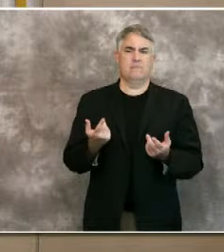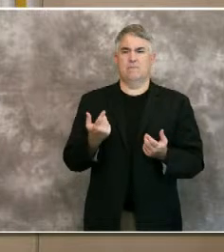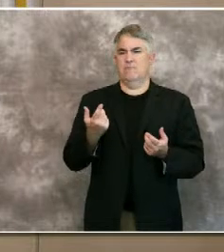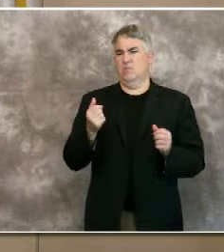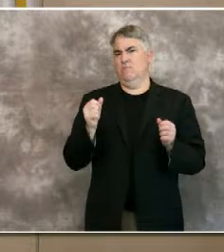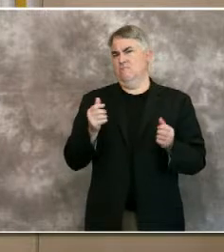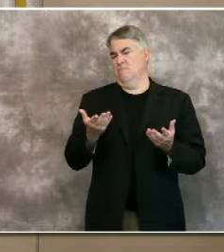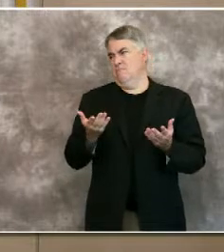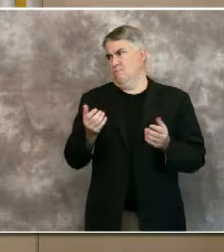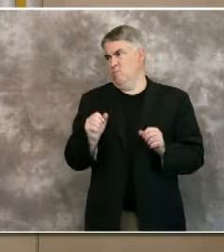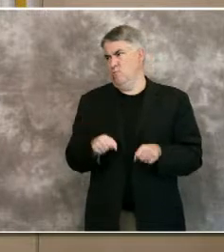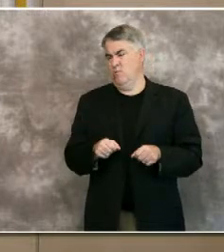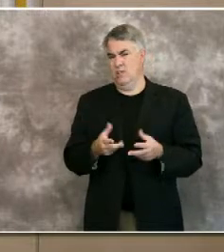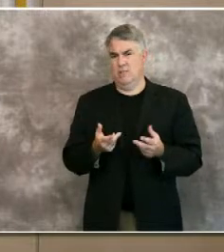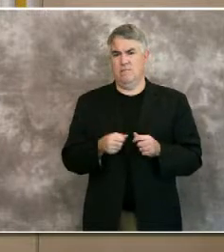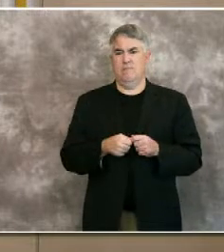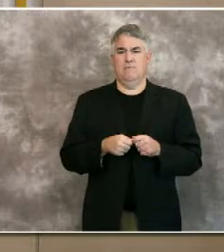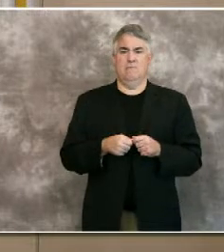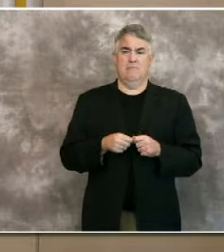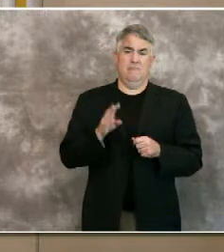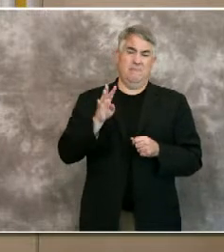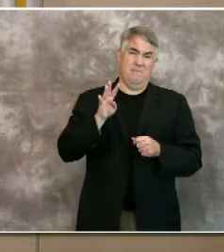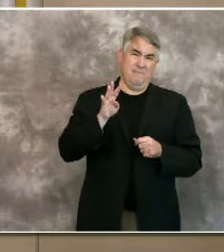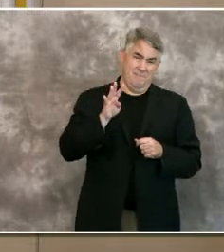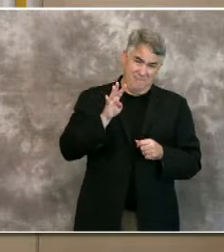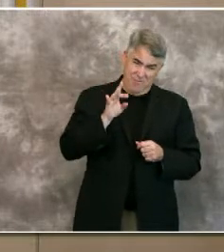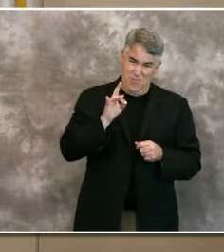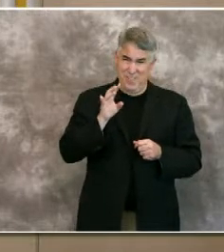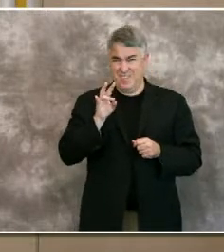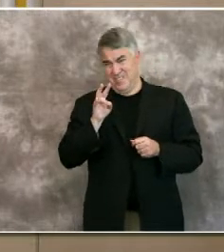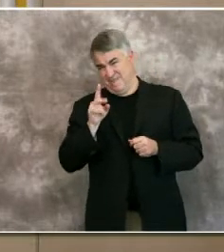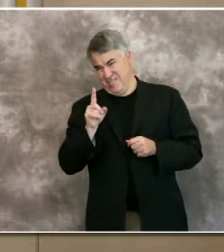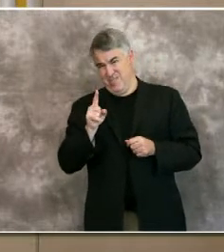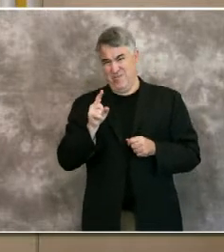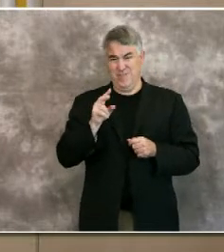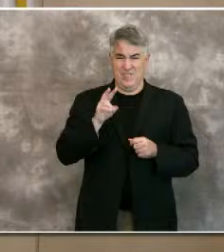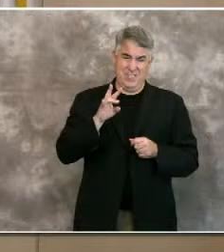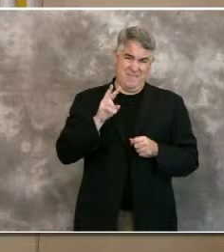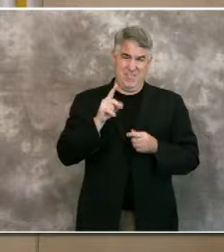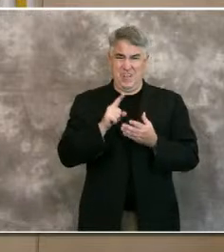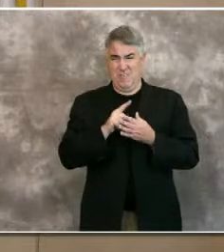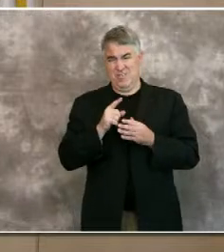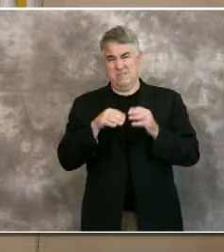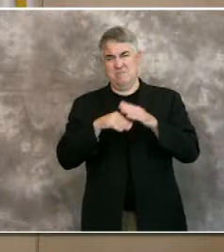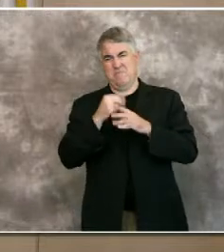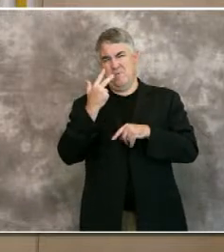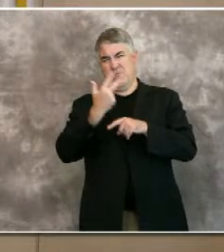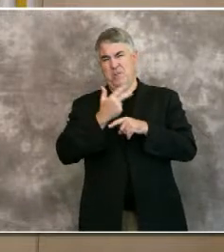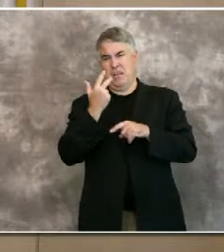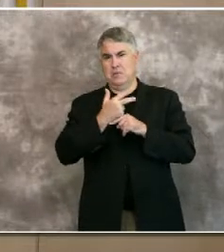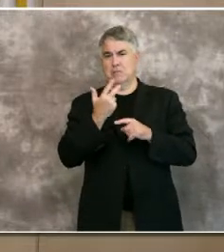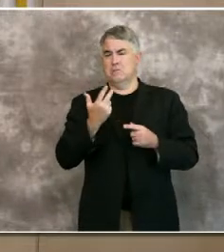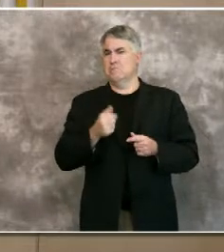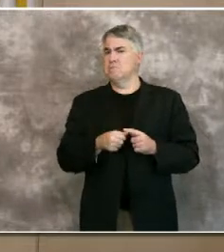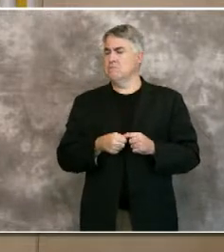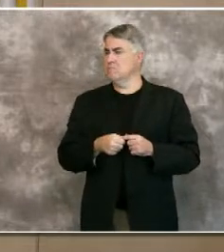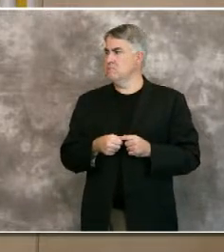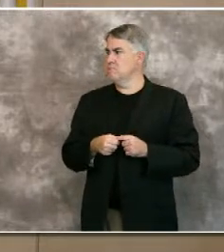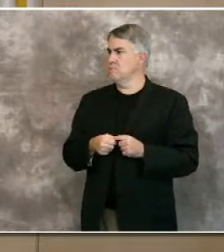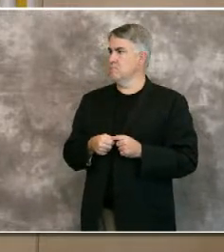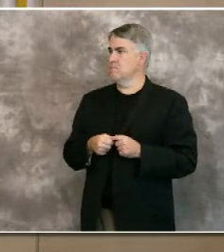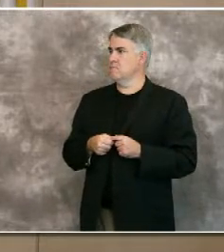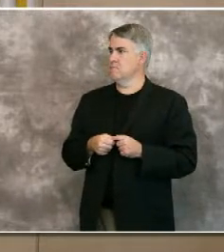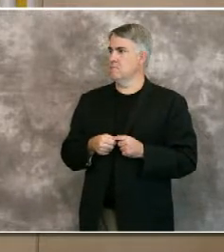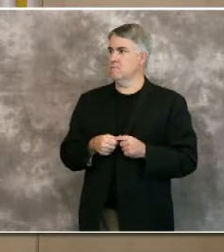up to 48, sometimes even 73 days or more. So it